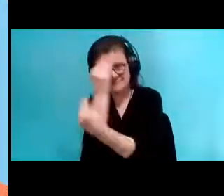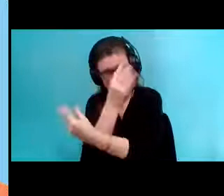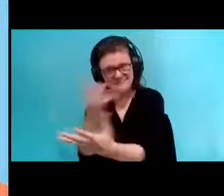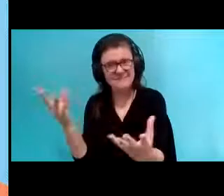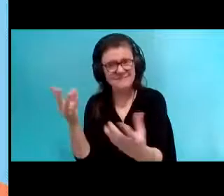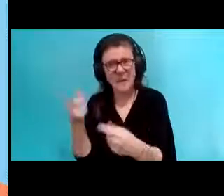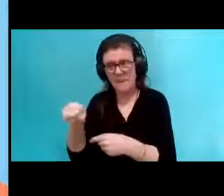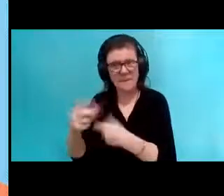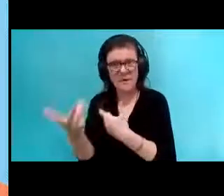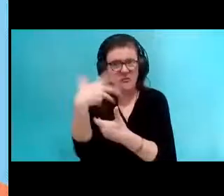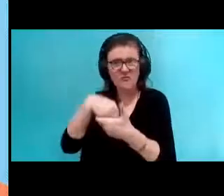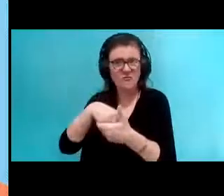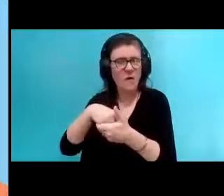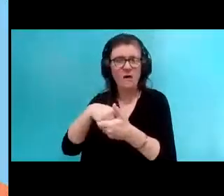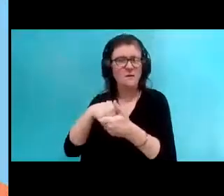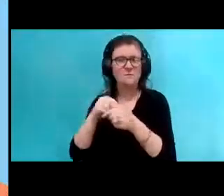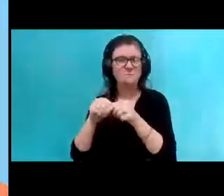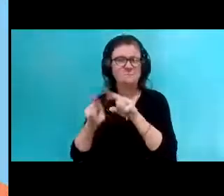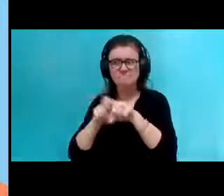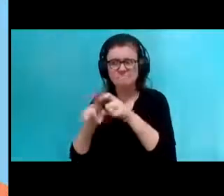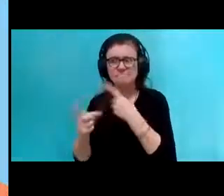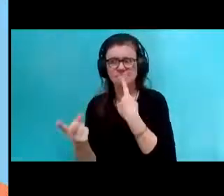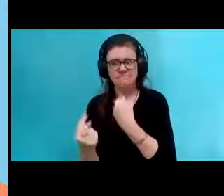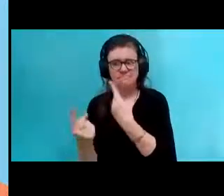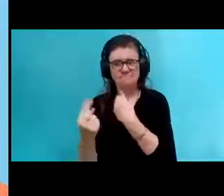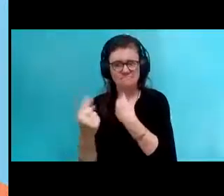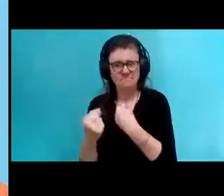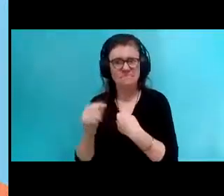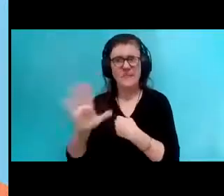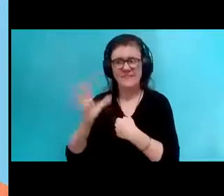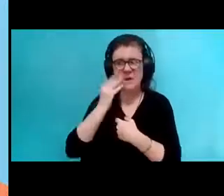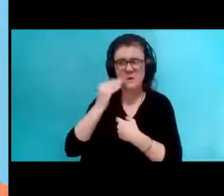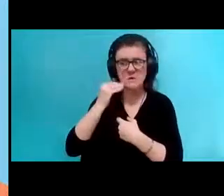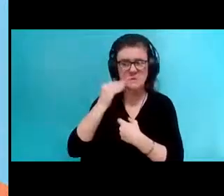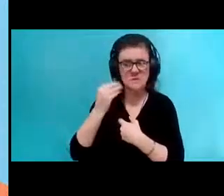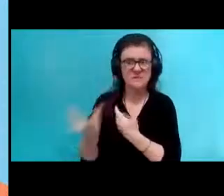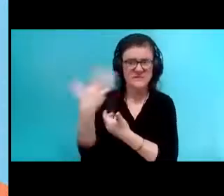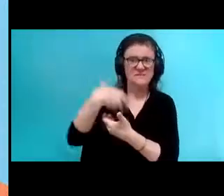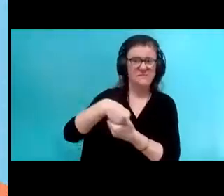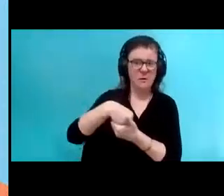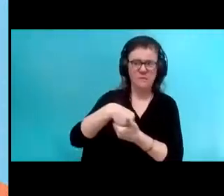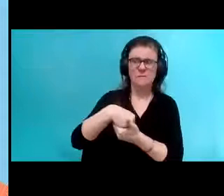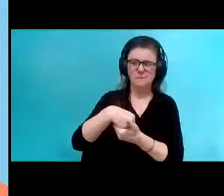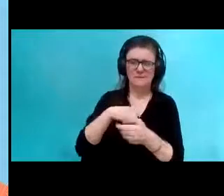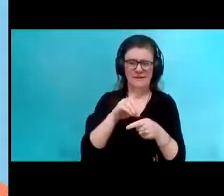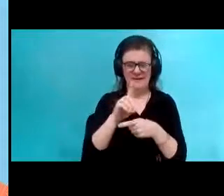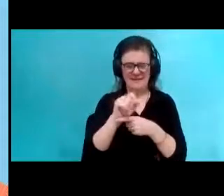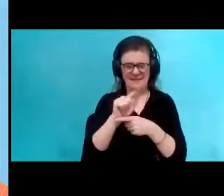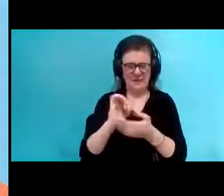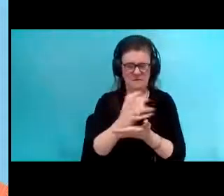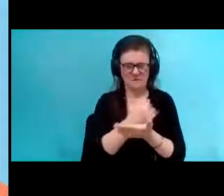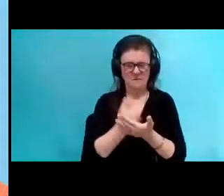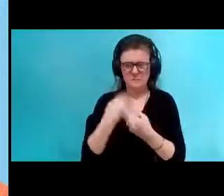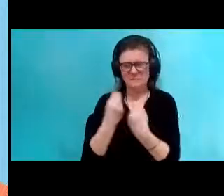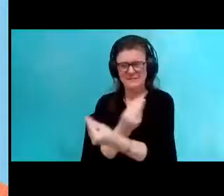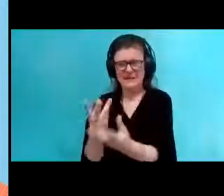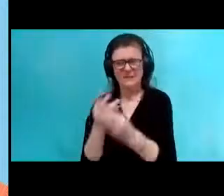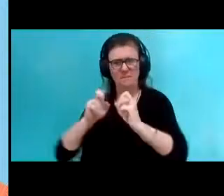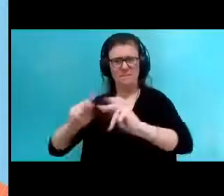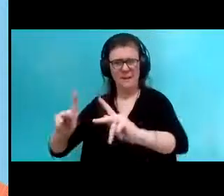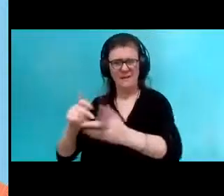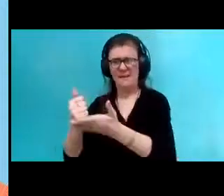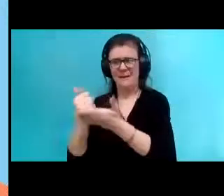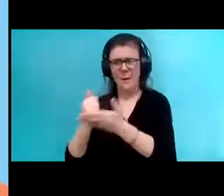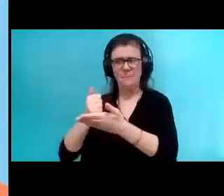They need to be empowered to consider the data, bring their own experience and local knowledge into frame, and help generate relevant local